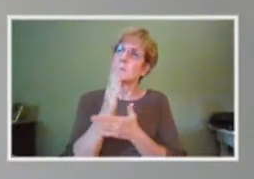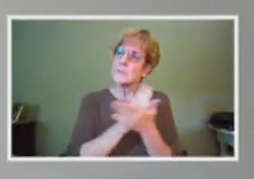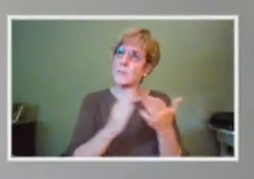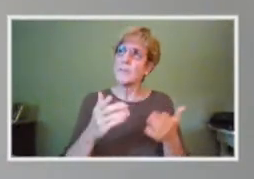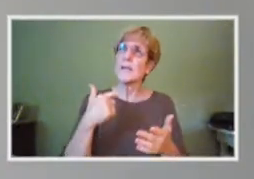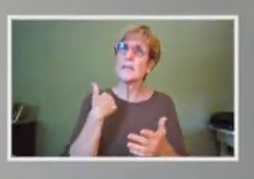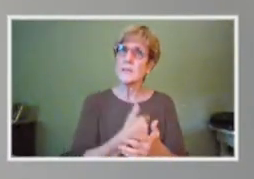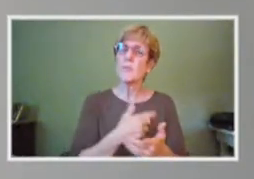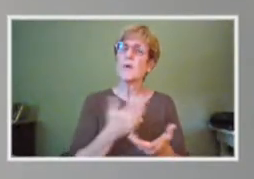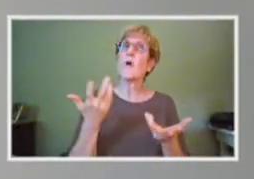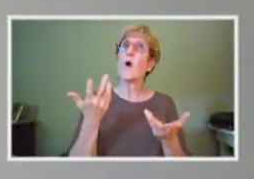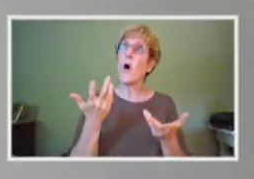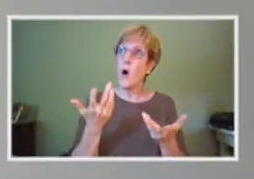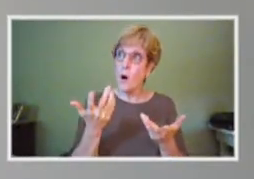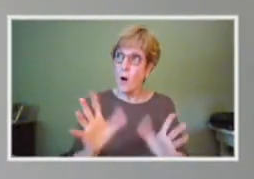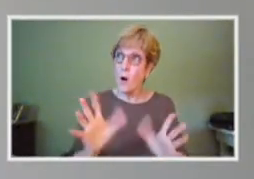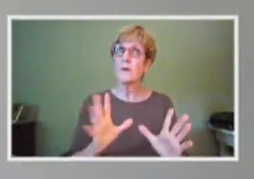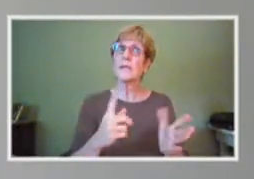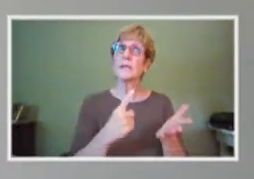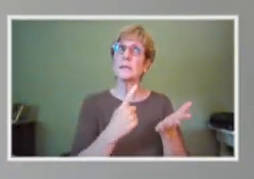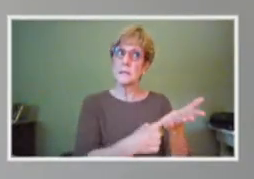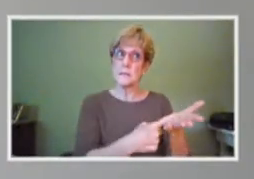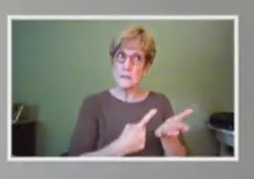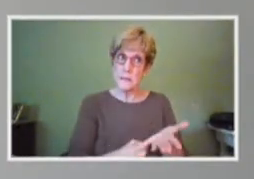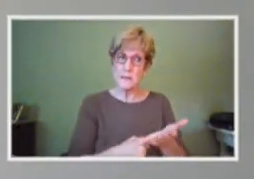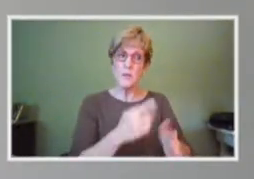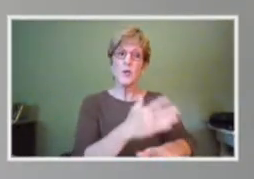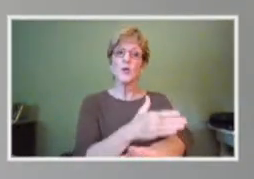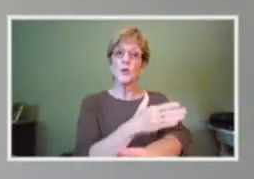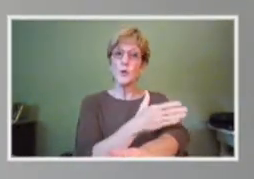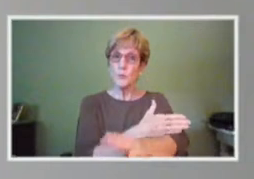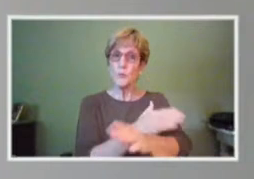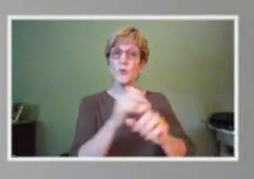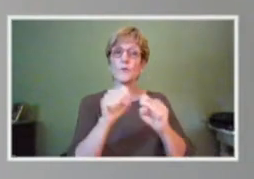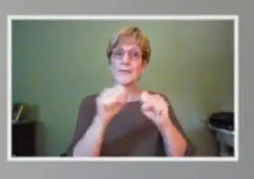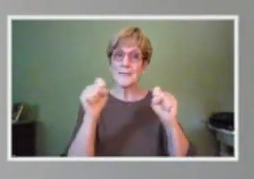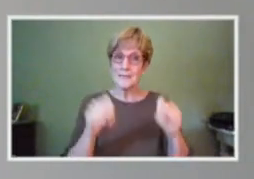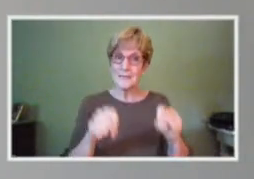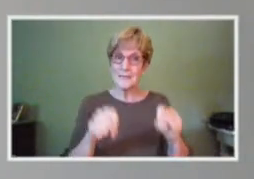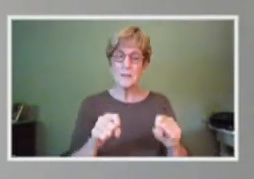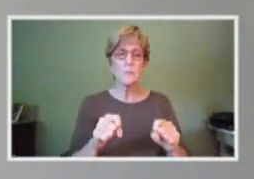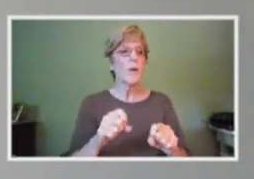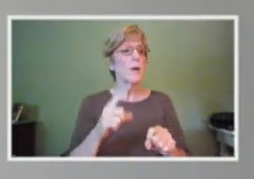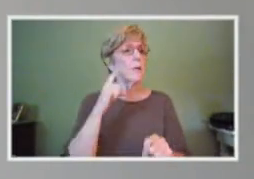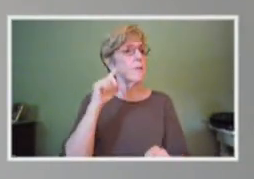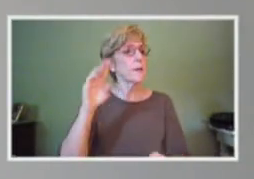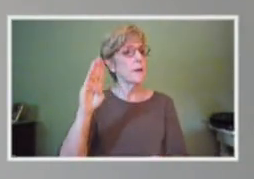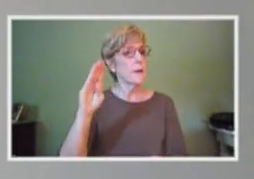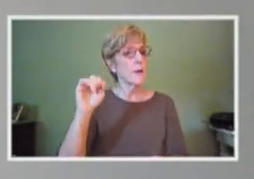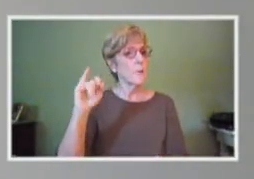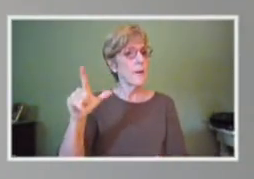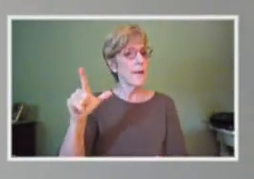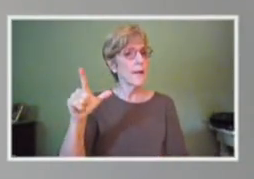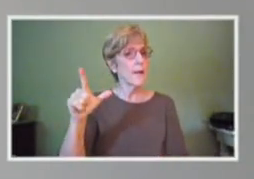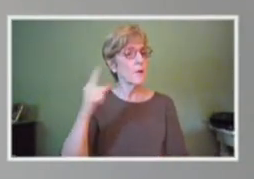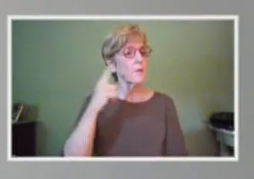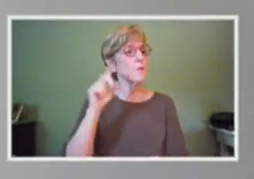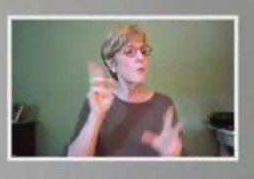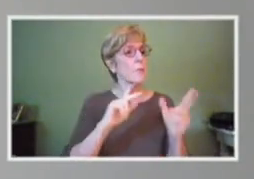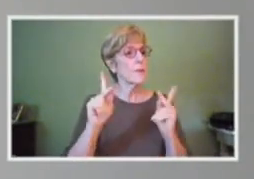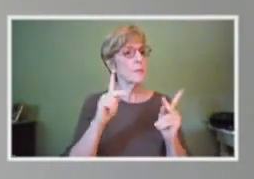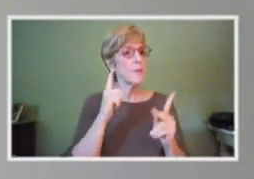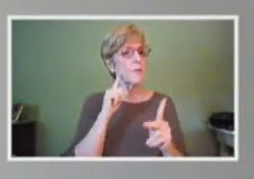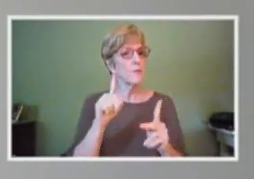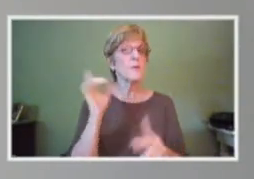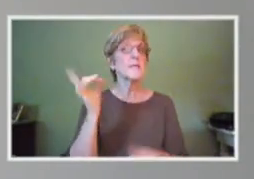already had discussions that could improve the system when it comes to bail for individuals involved in very serious